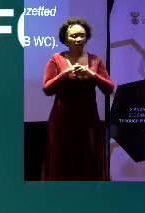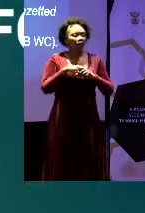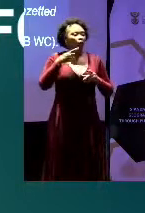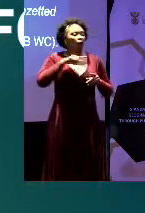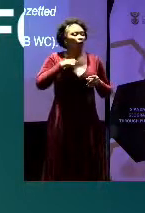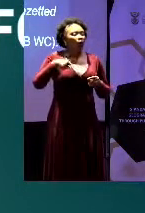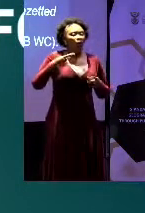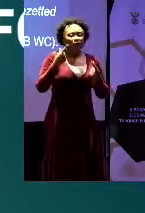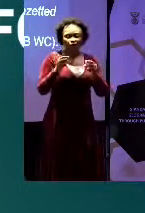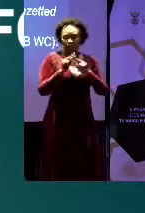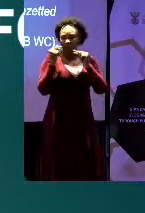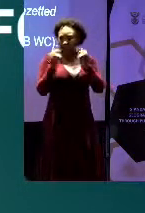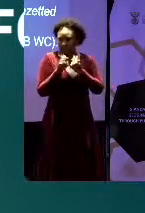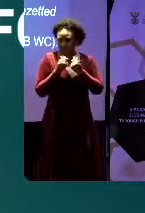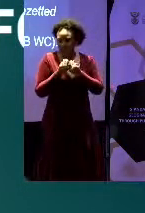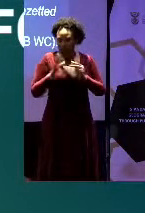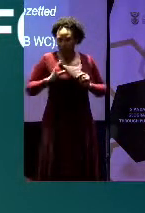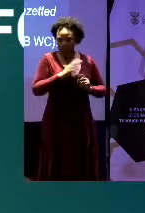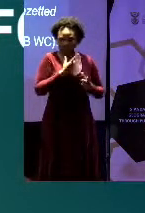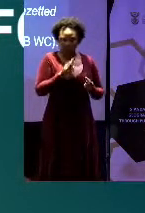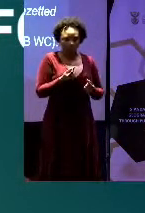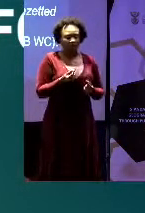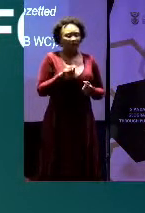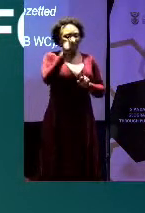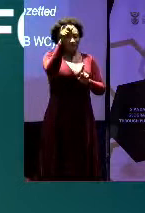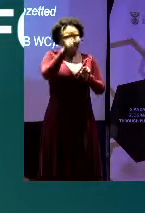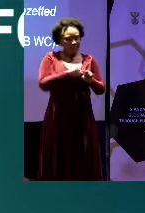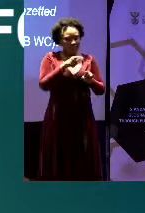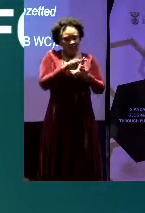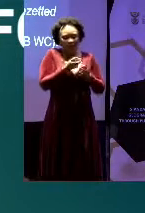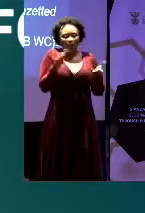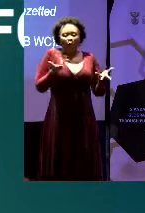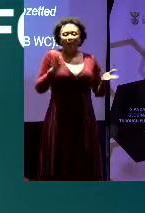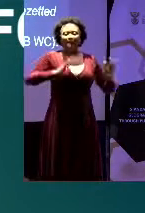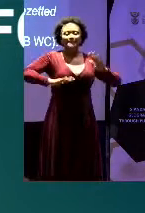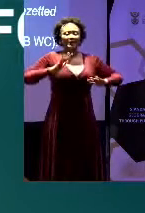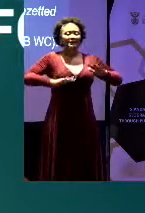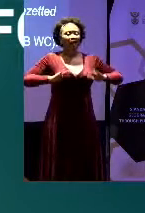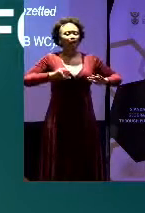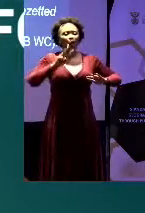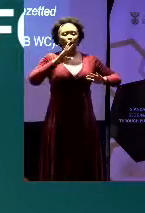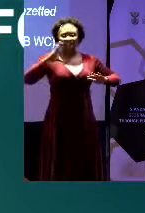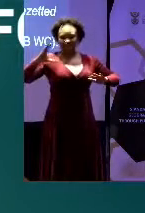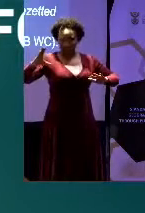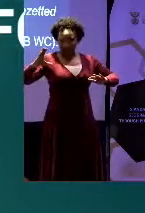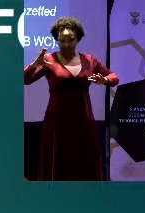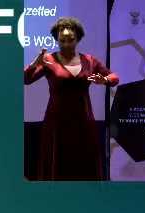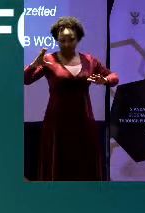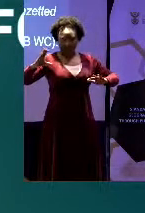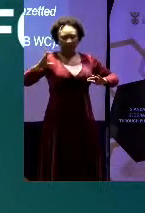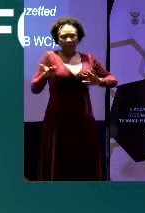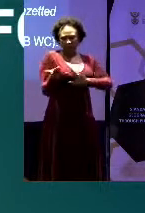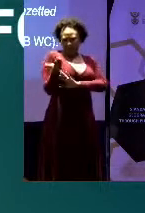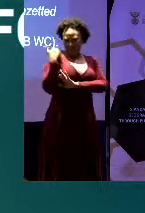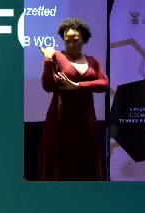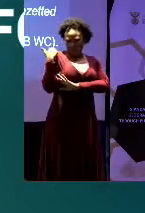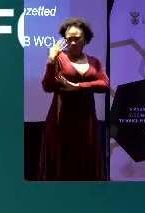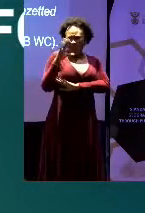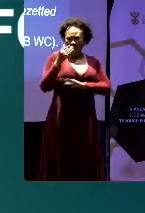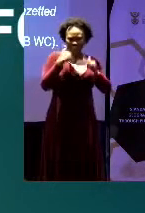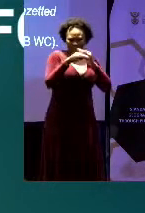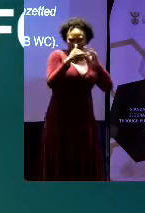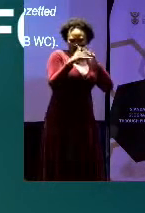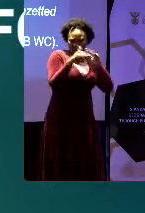a member from the Pan-South African Language Board, PanSALB, from the Western Cape. I think in the past there were some emails from this